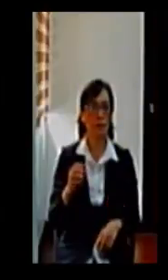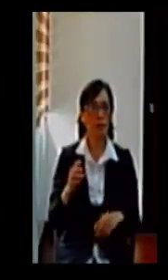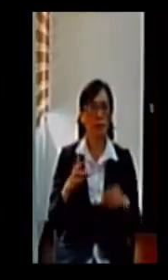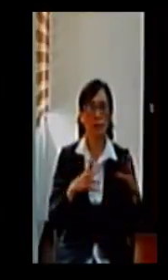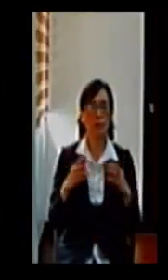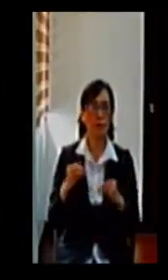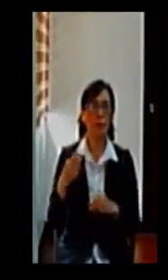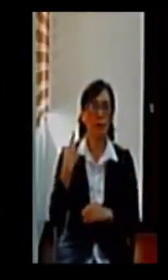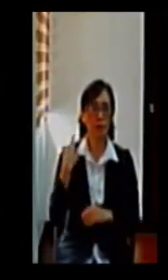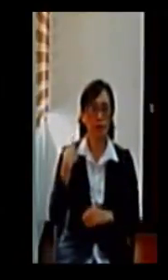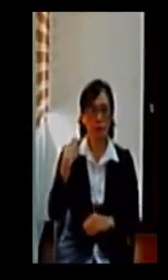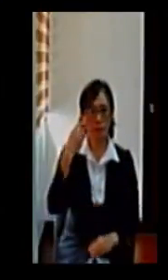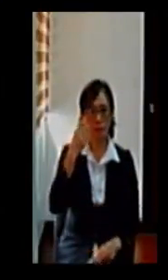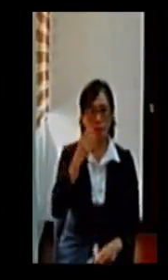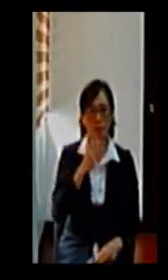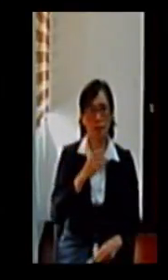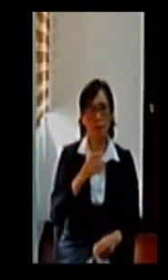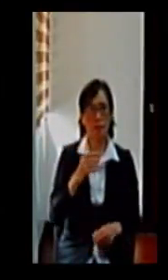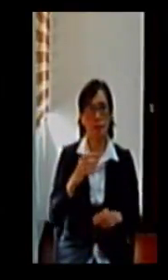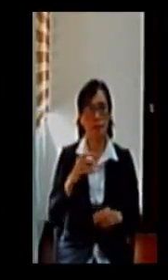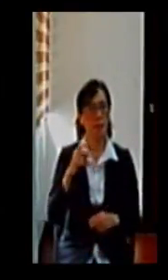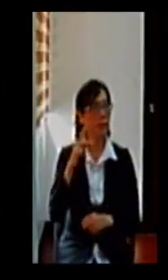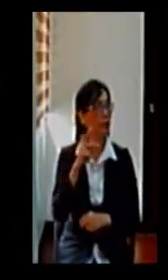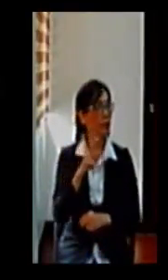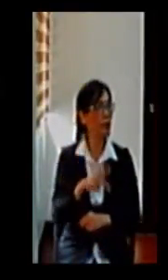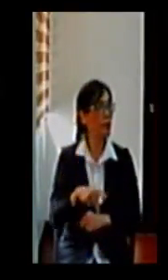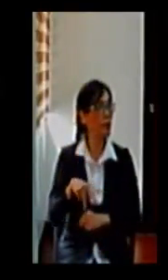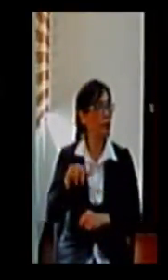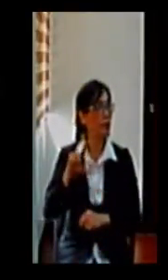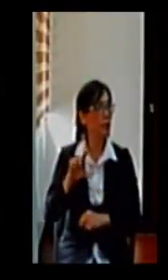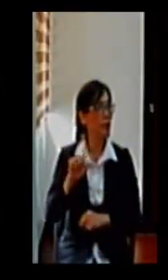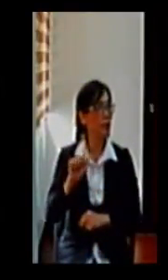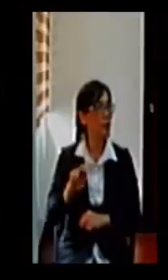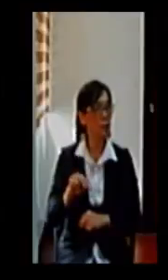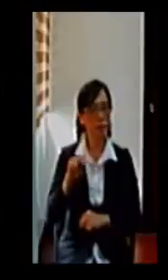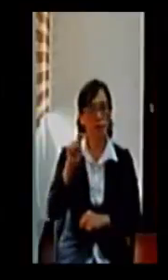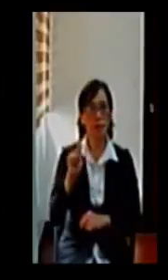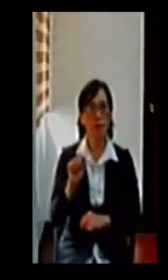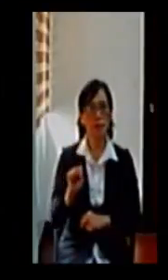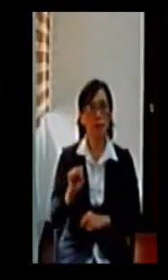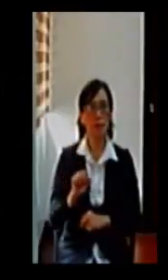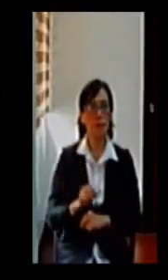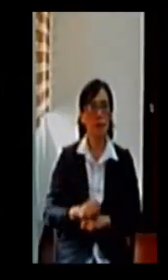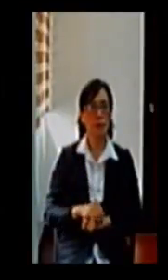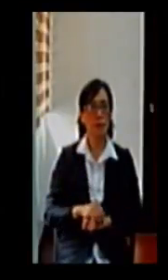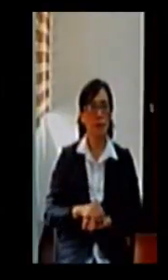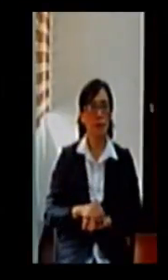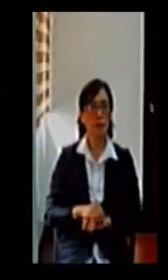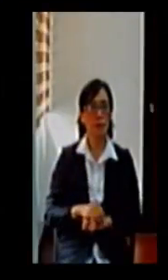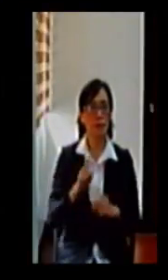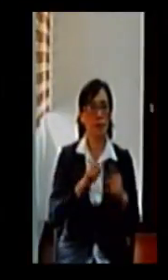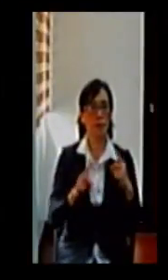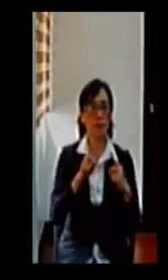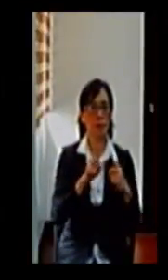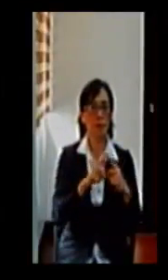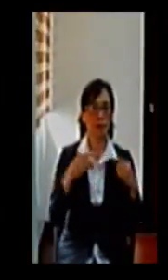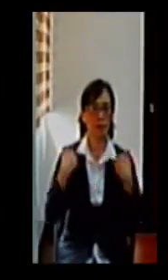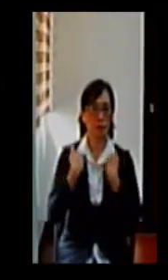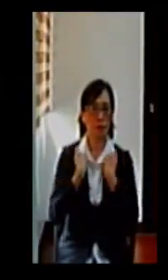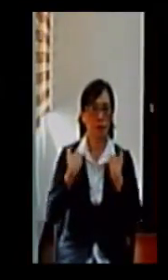still in urban areas where you have that albedo effect. So when the species